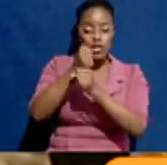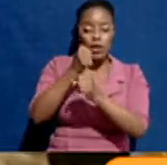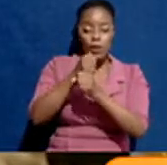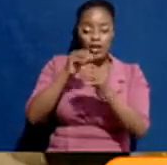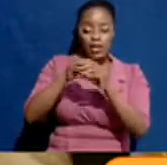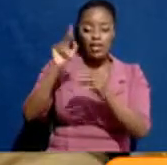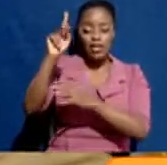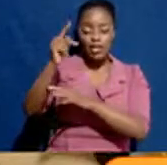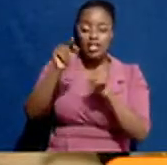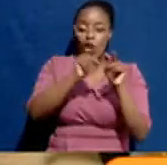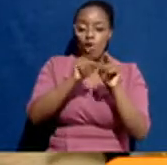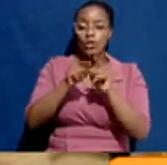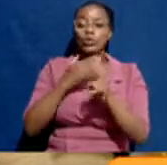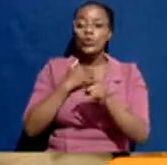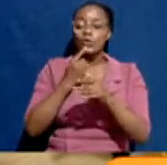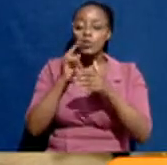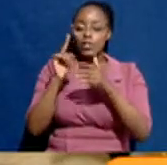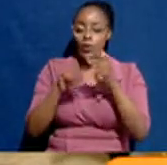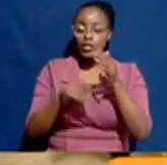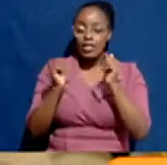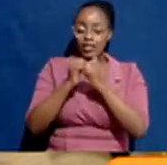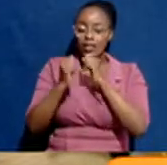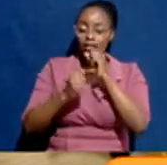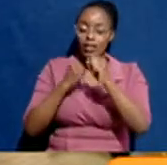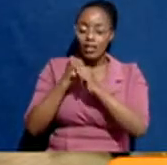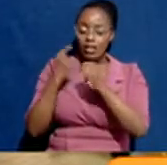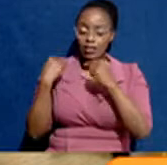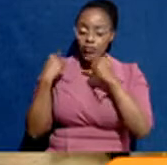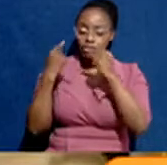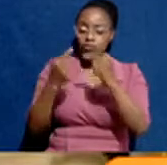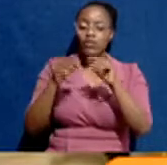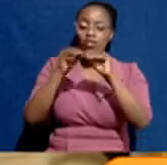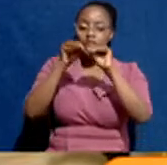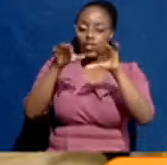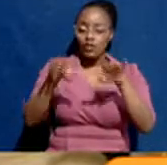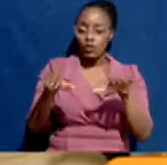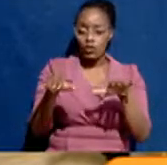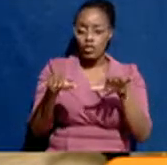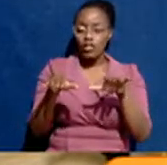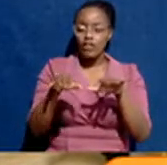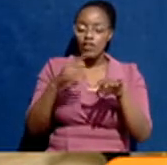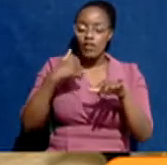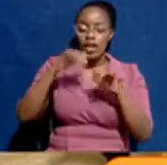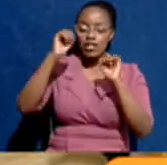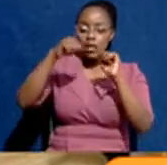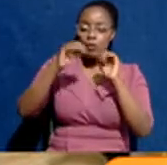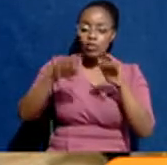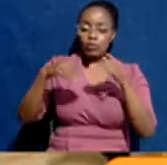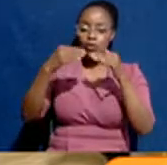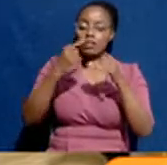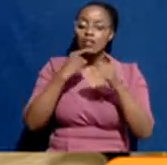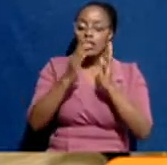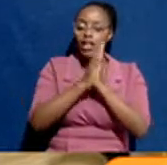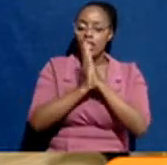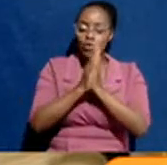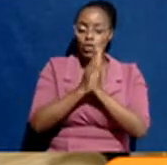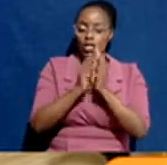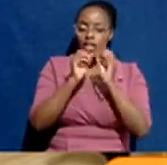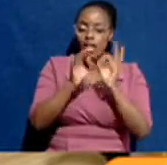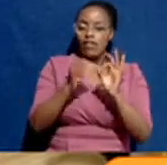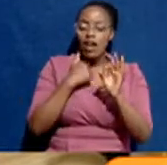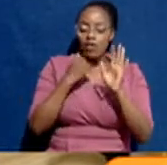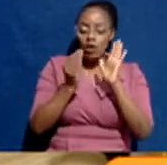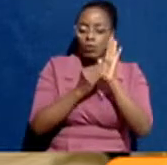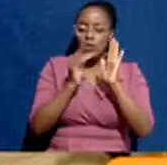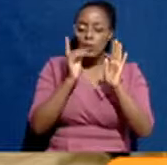Kenya. And I want to say that 10 years of devolution, we will be able to give a story. And if it has worked in the